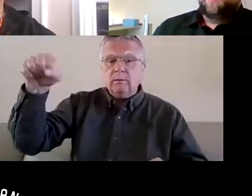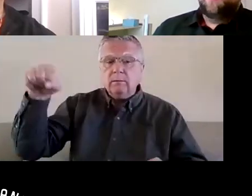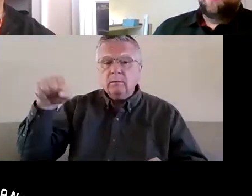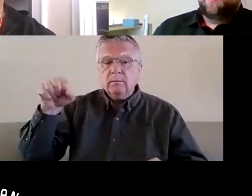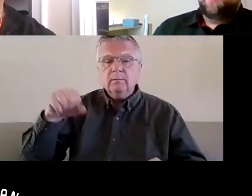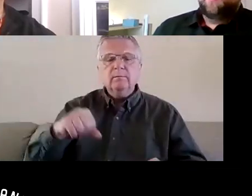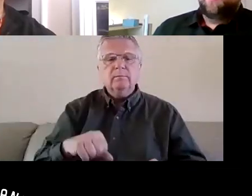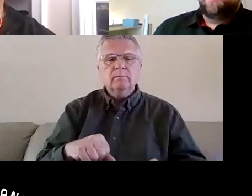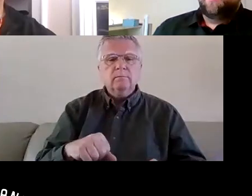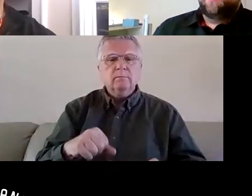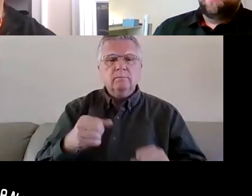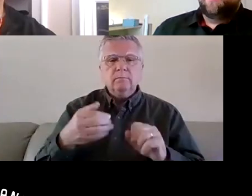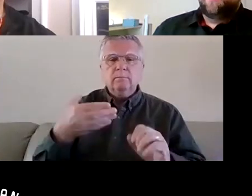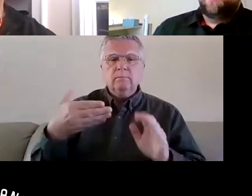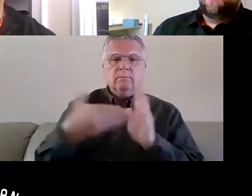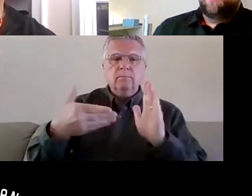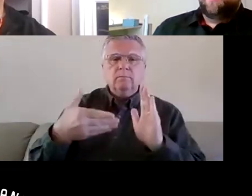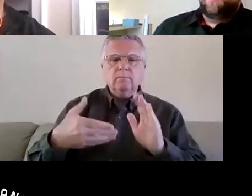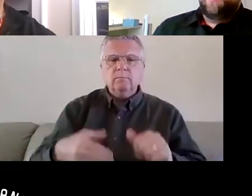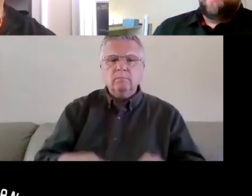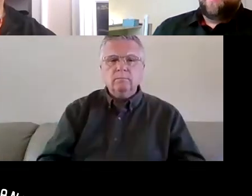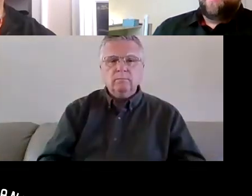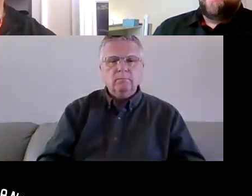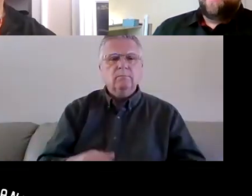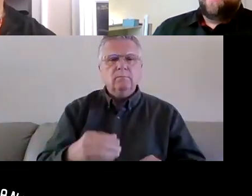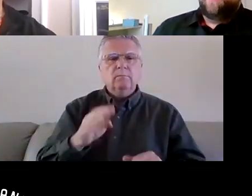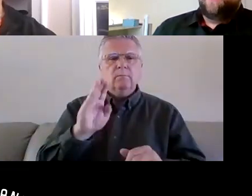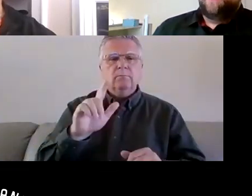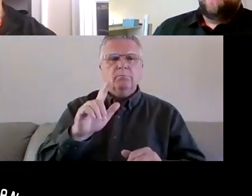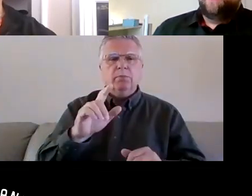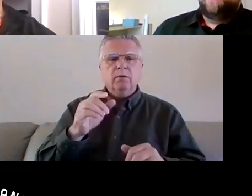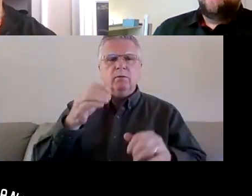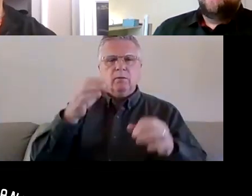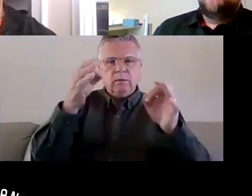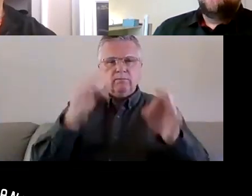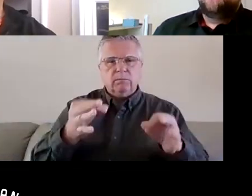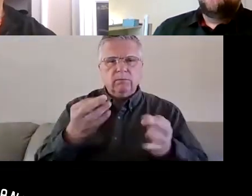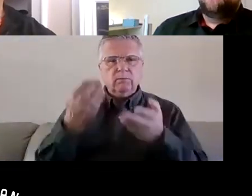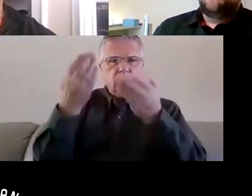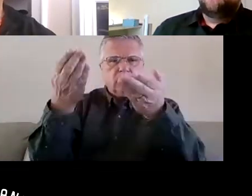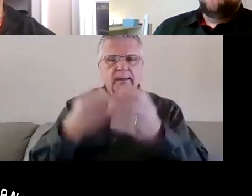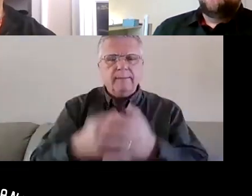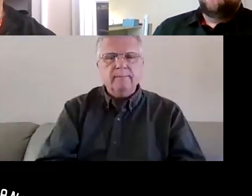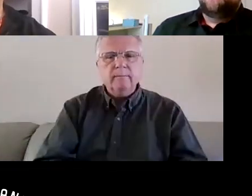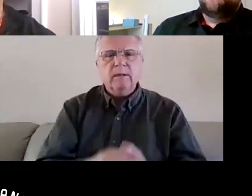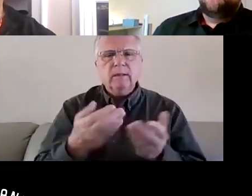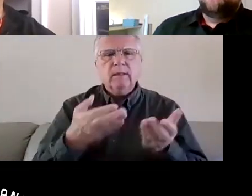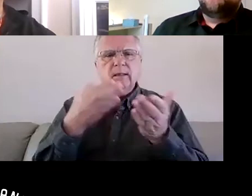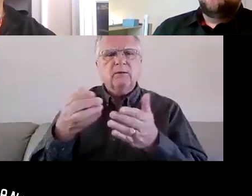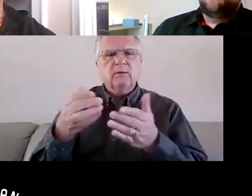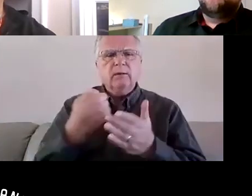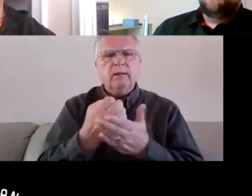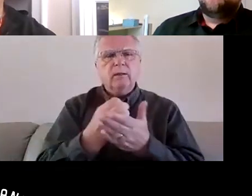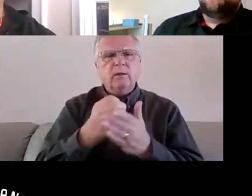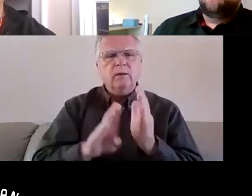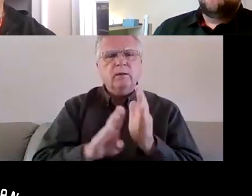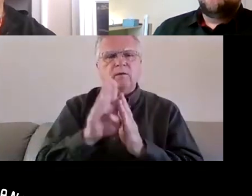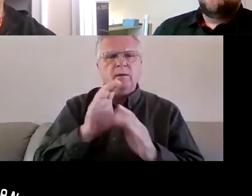aye. Aye. Any opposed? Bill is recommended. That takes us to Land Use and Economic Development Committee, which is chaired by Councilman